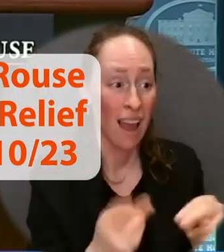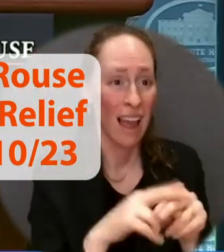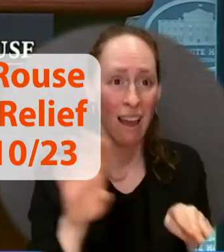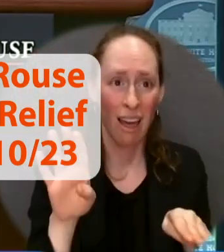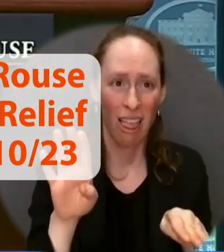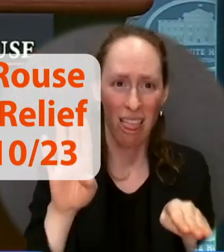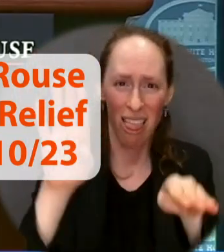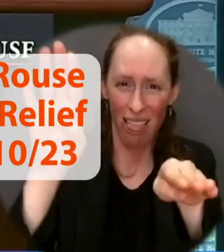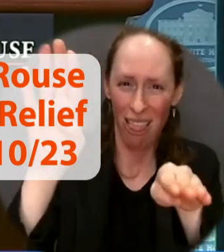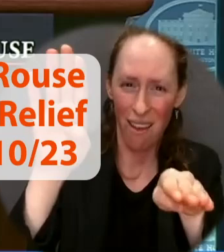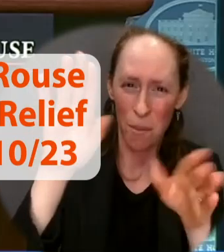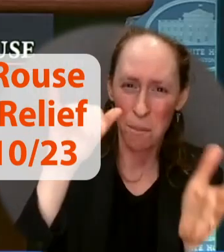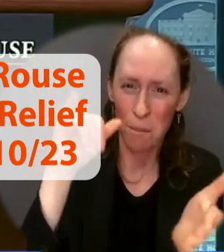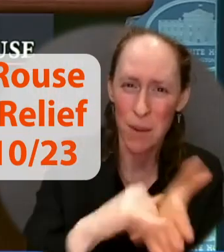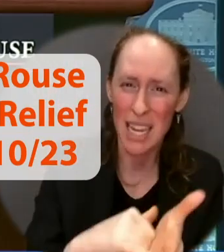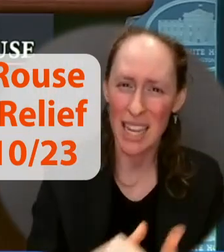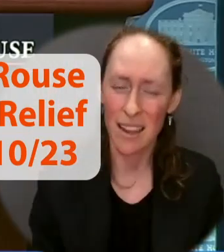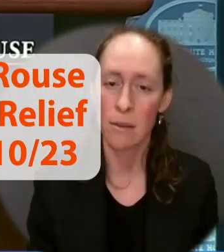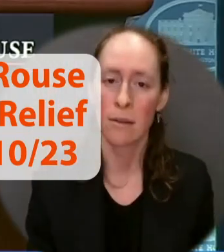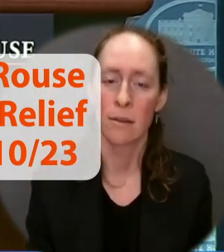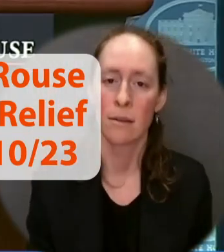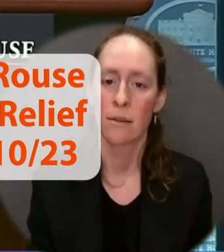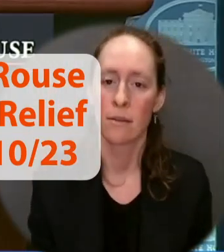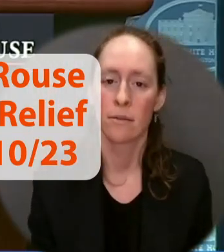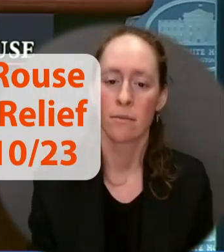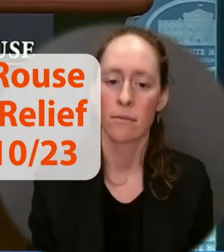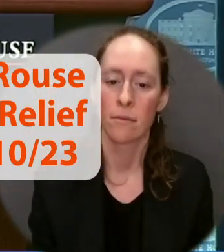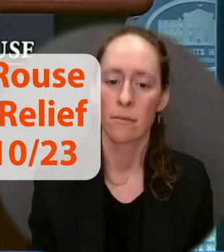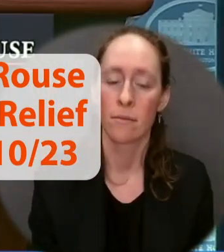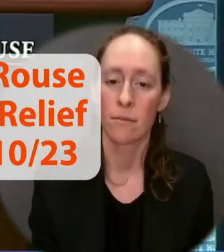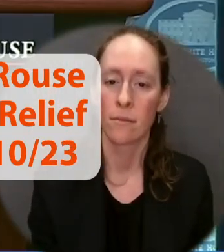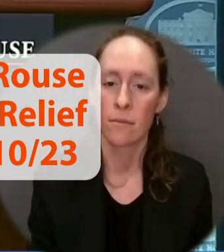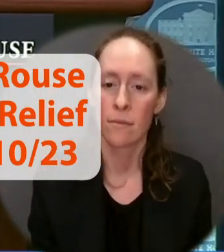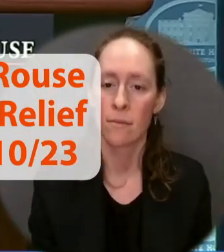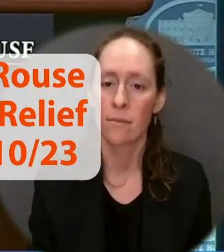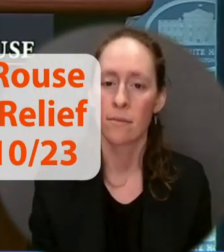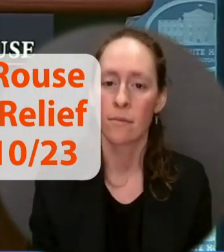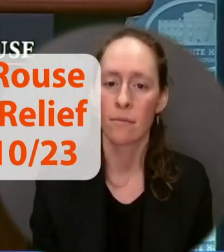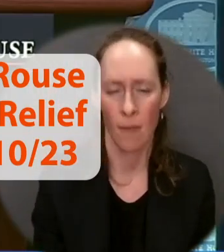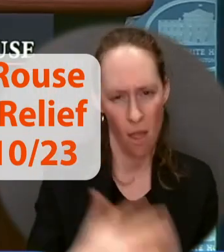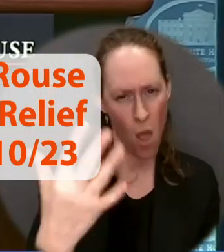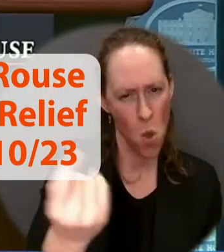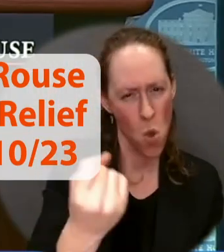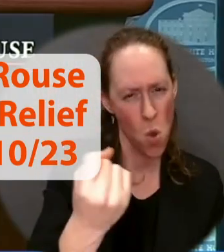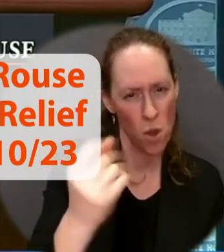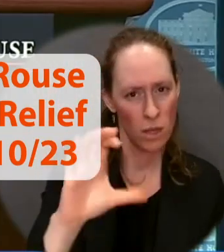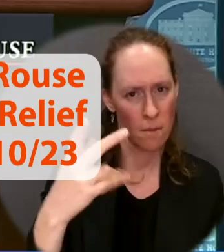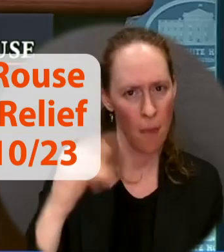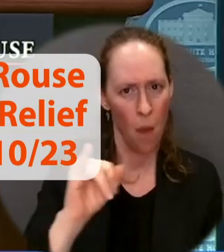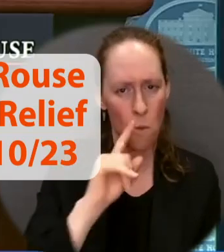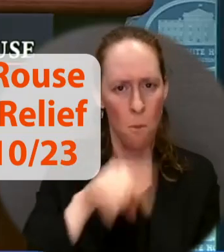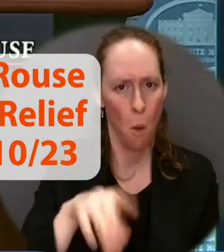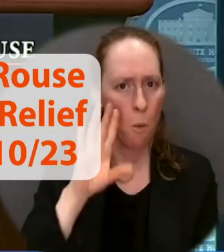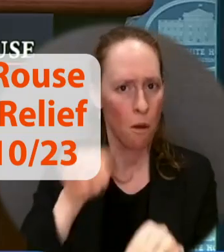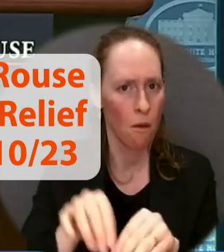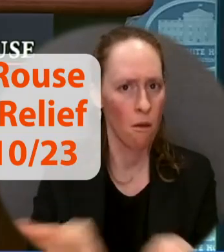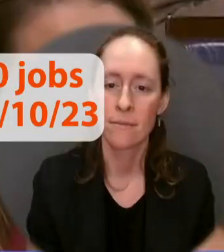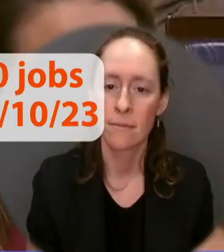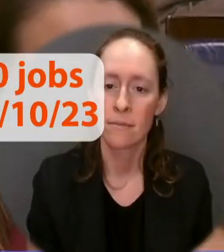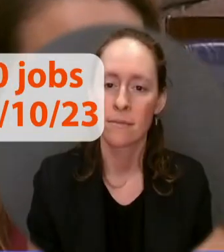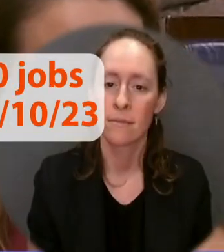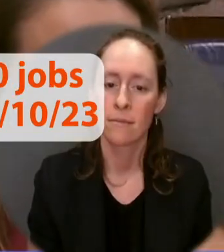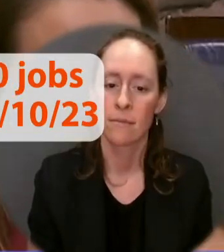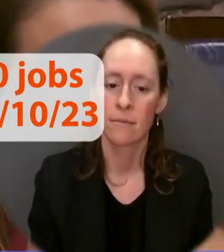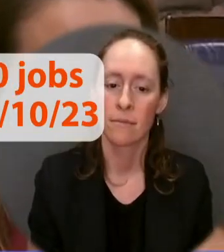wage, the nominal wages went up lower than what we expect. We don't have the CPI report for this month, but based on what we had in